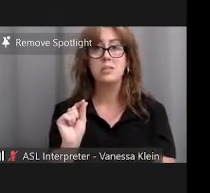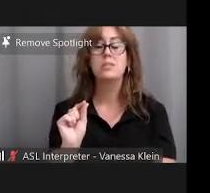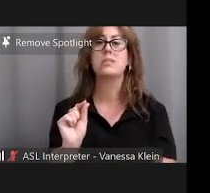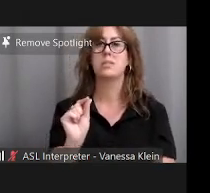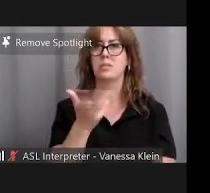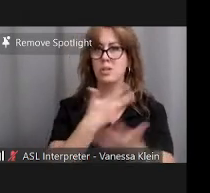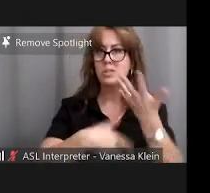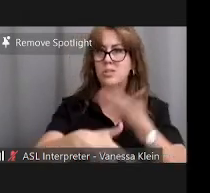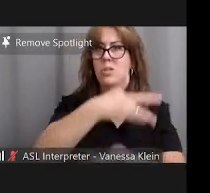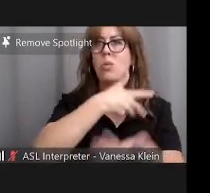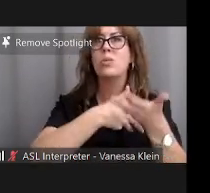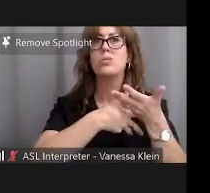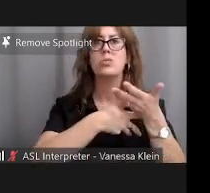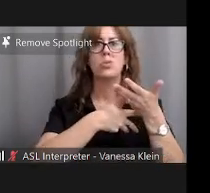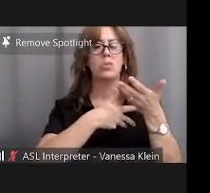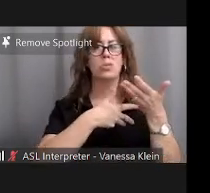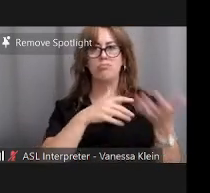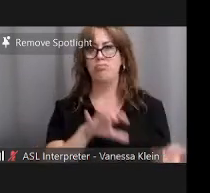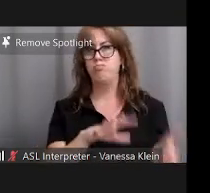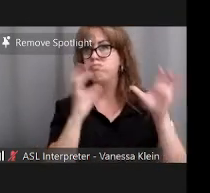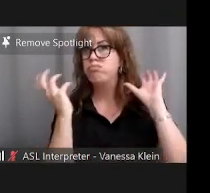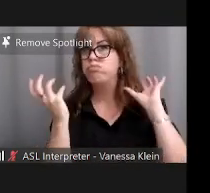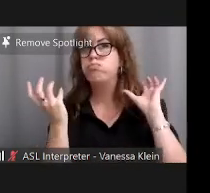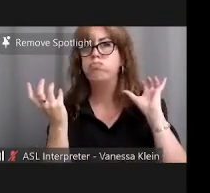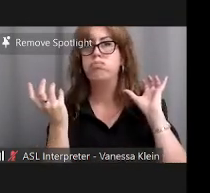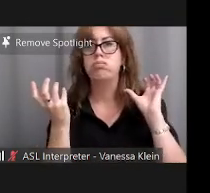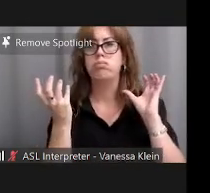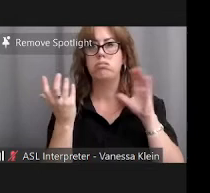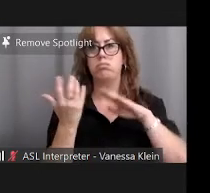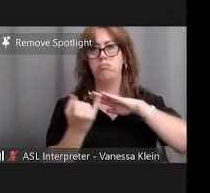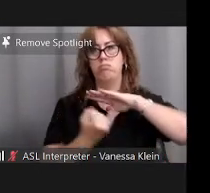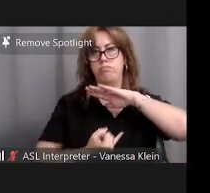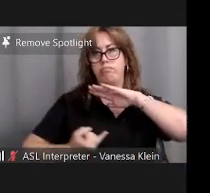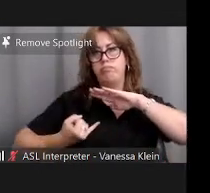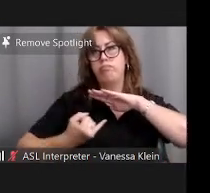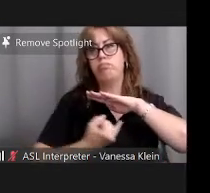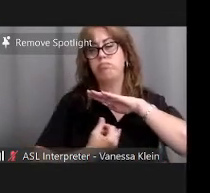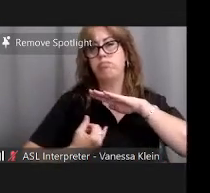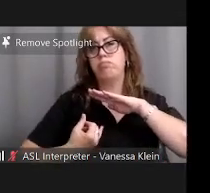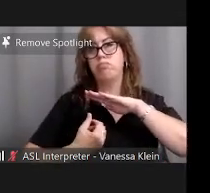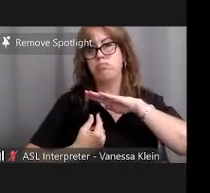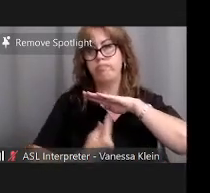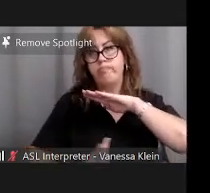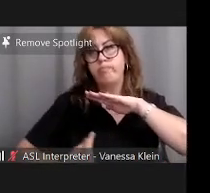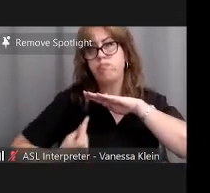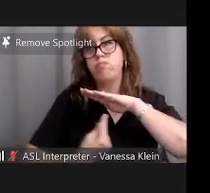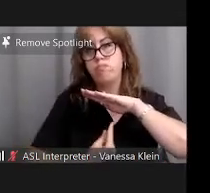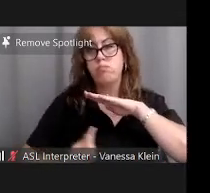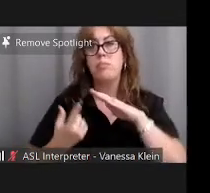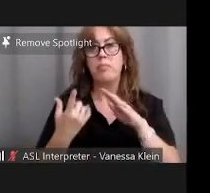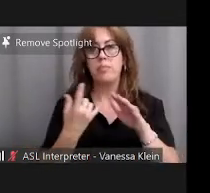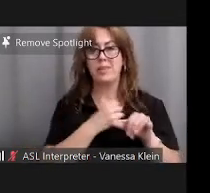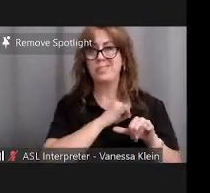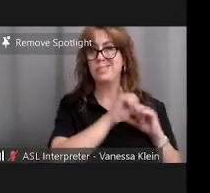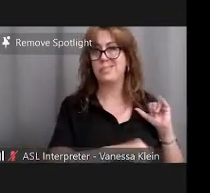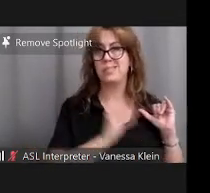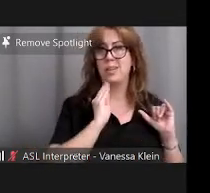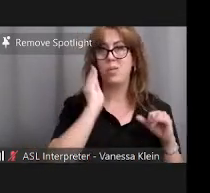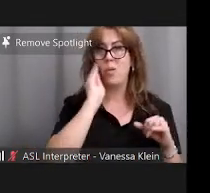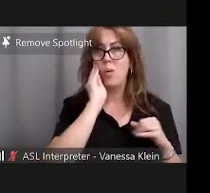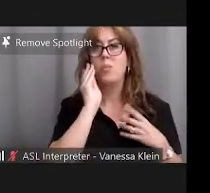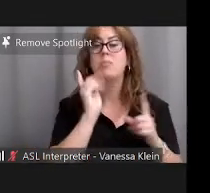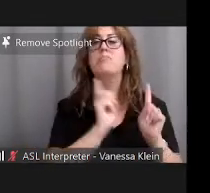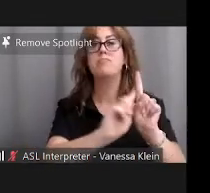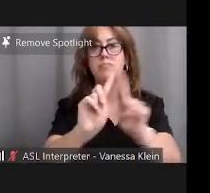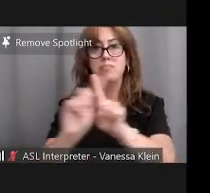discourse, the consternation that just, you know, erupted. We still